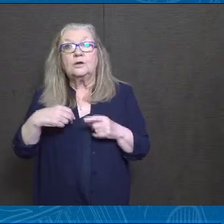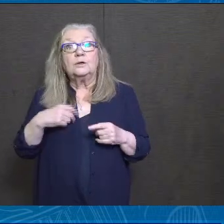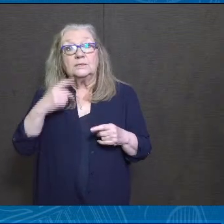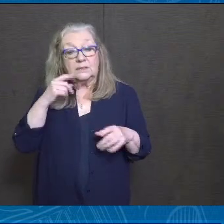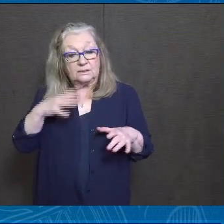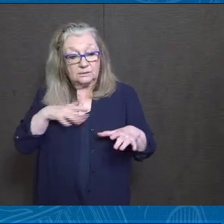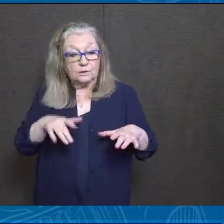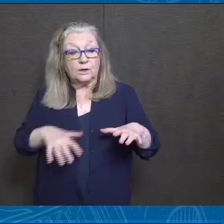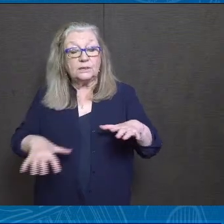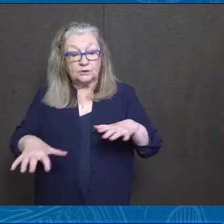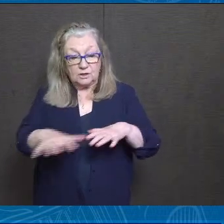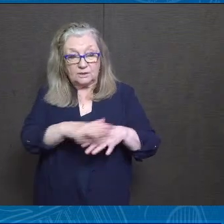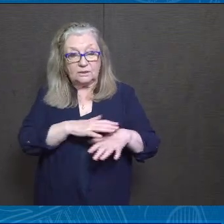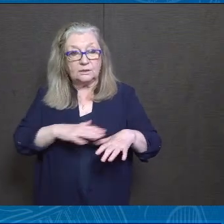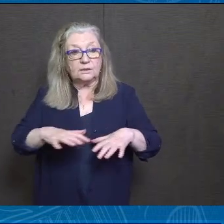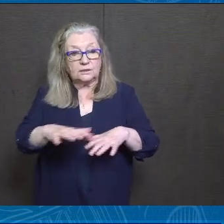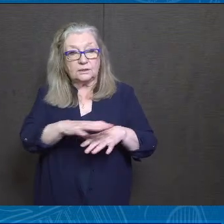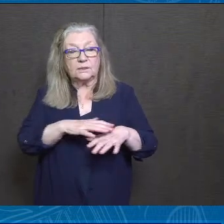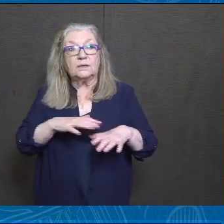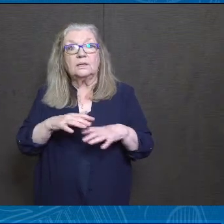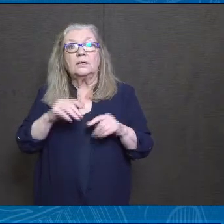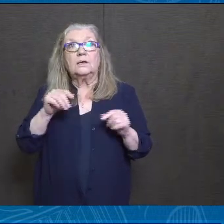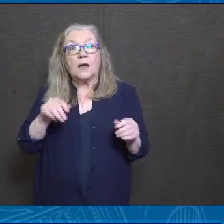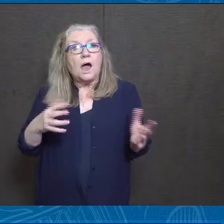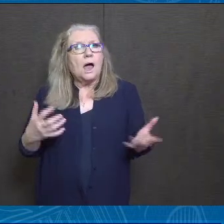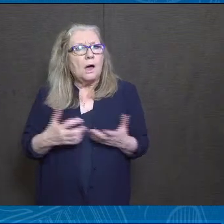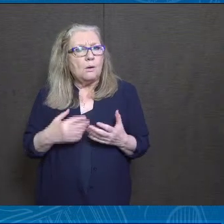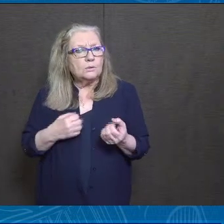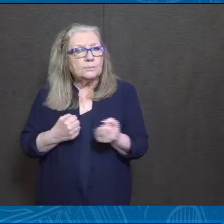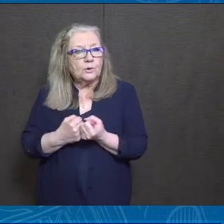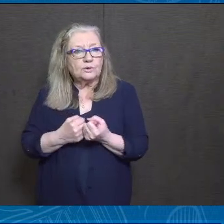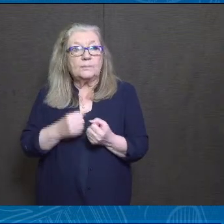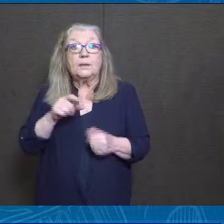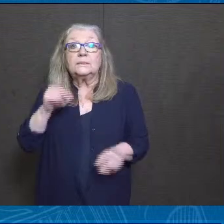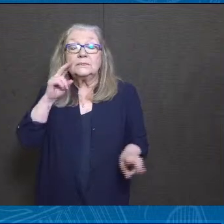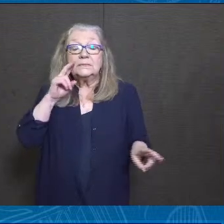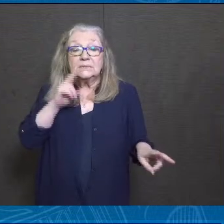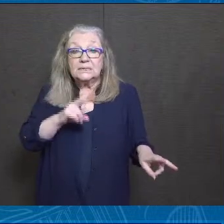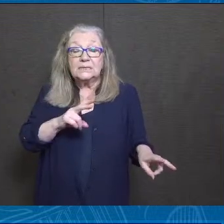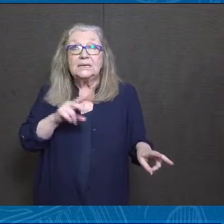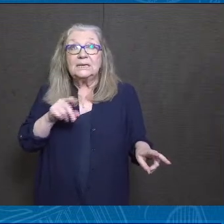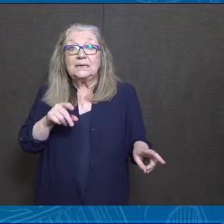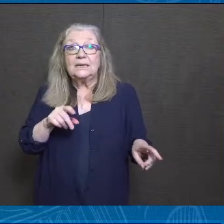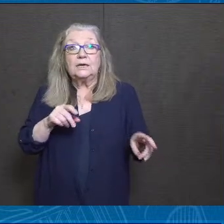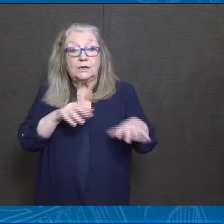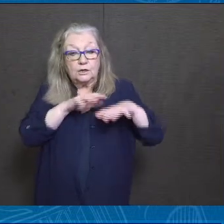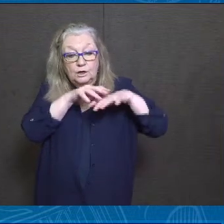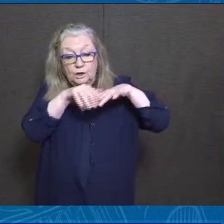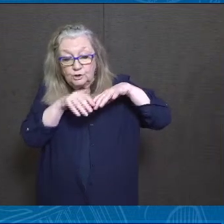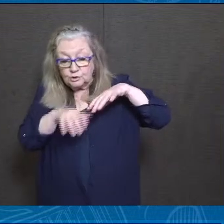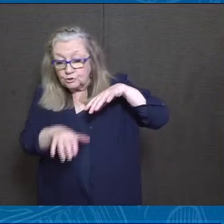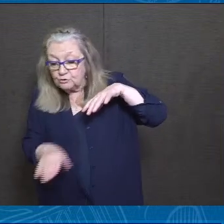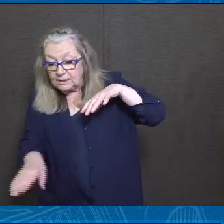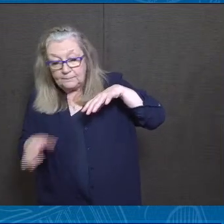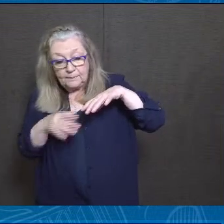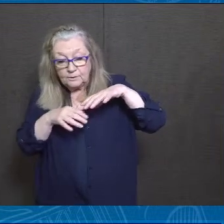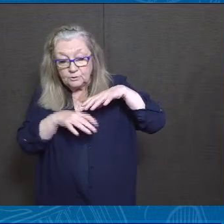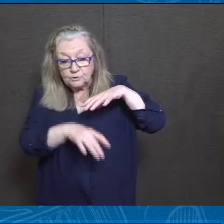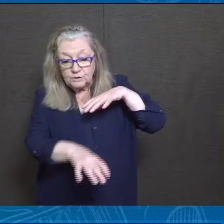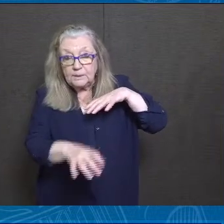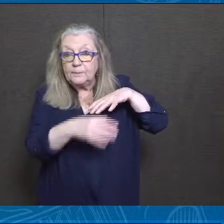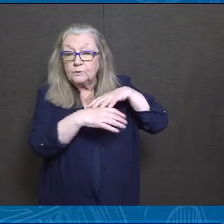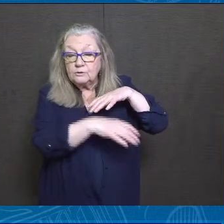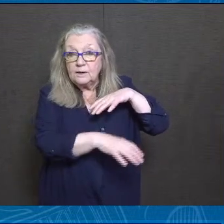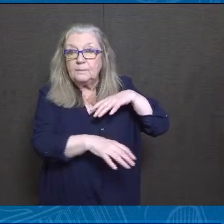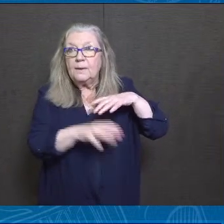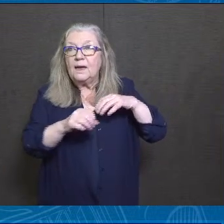region, which is helpful for supporting decision support. But when we look at the smaller streams, then we have this flash flood prediction